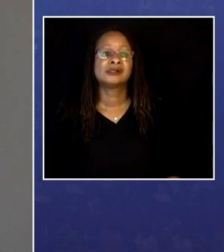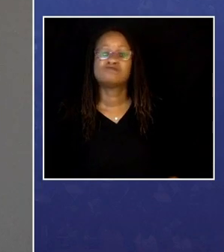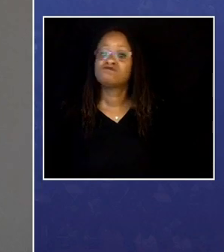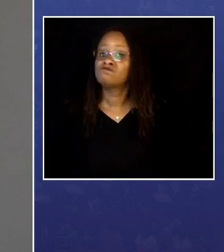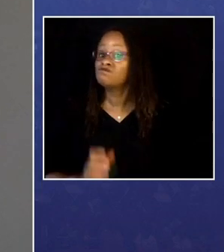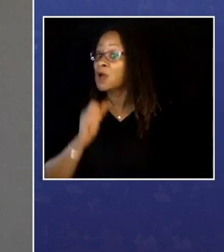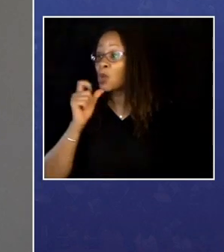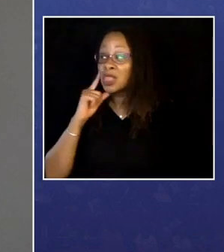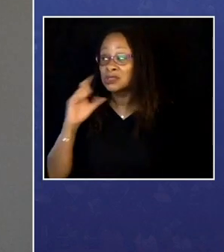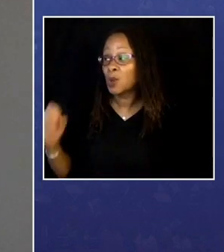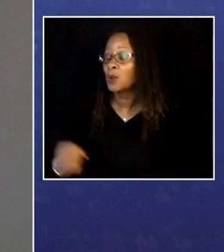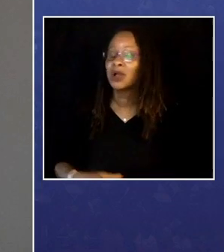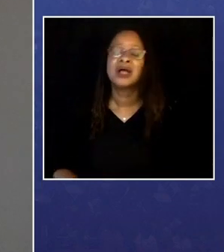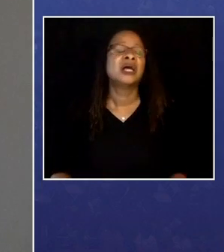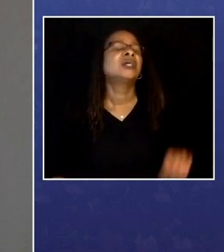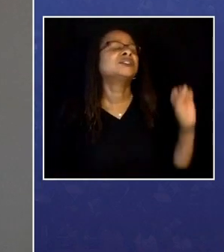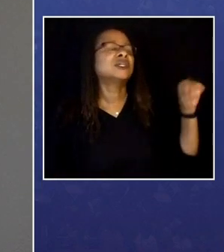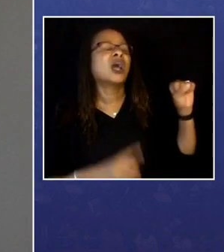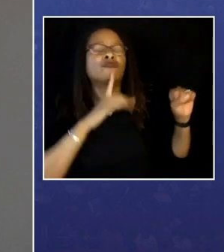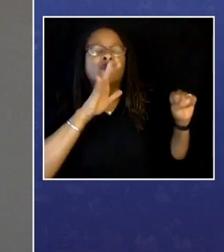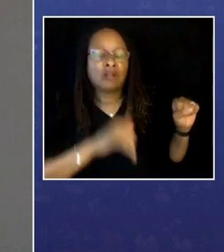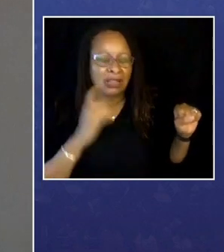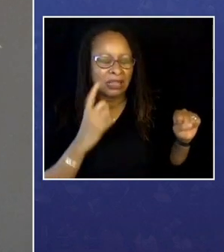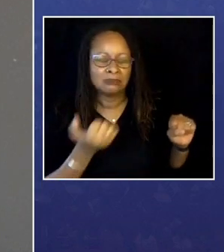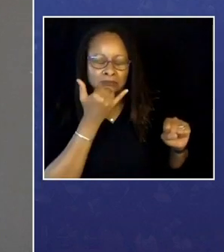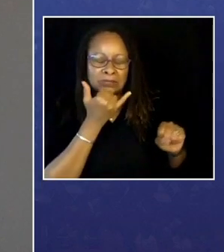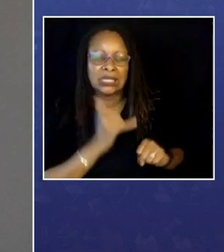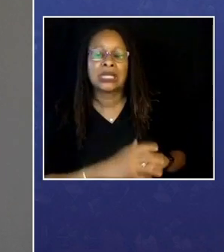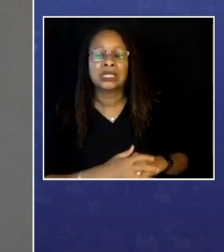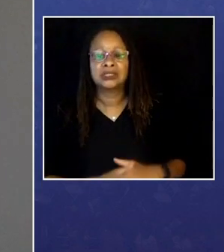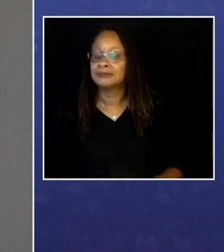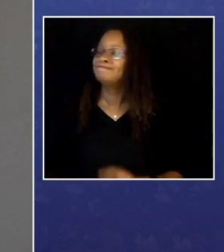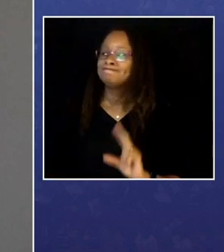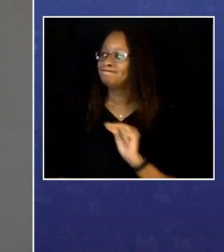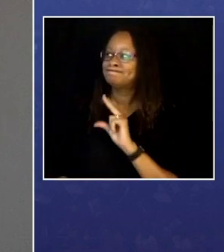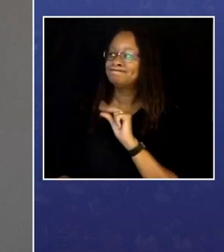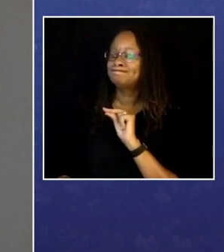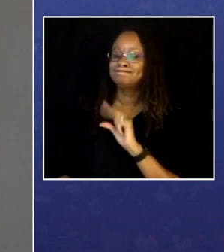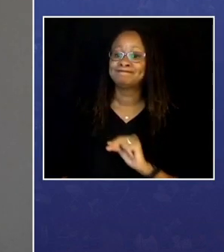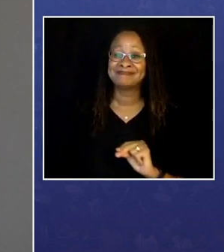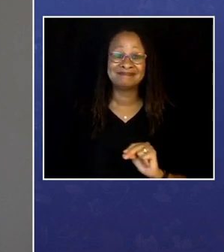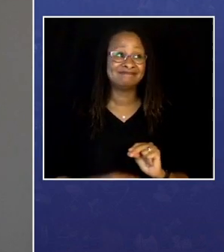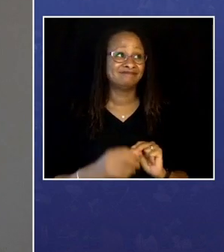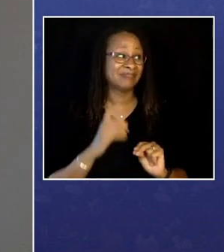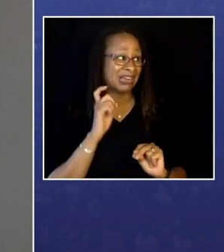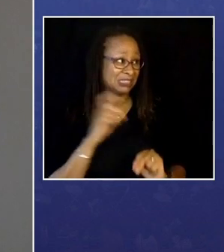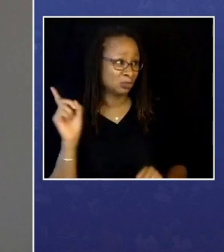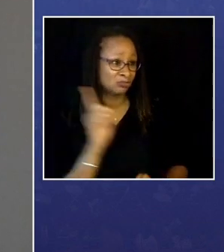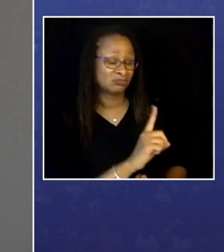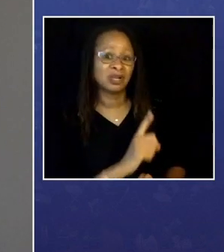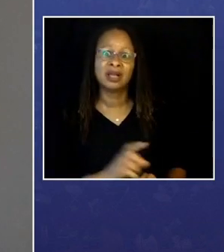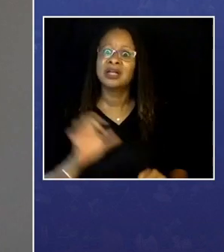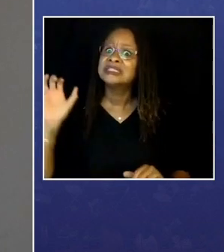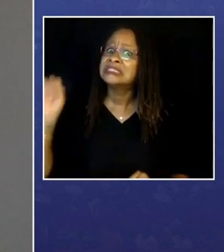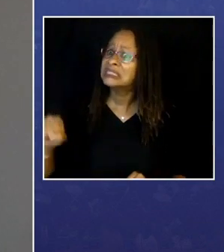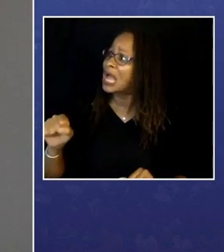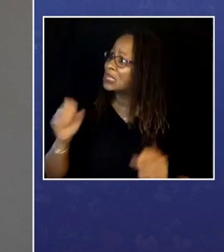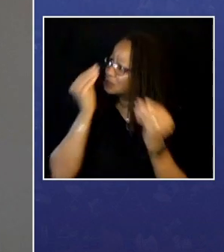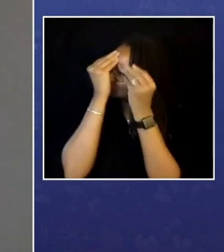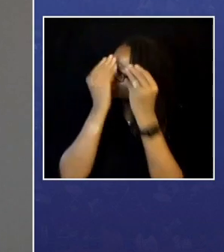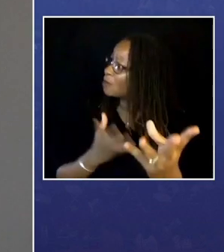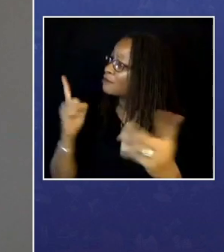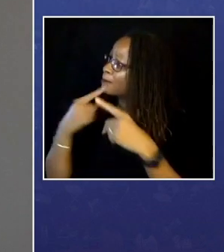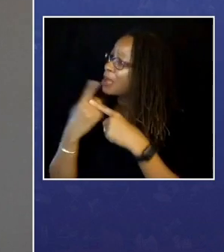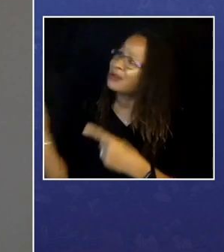I don't think so. Yeah, I really think so. Mm-mm. Do I need to come out? Yeah, I just told everybody about